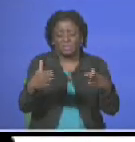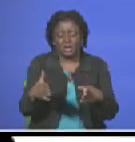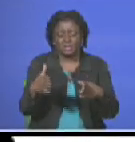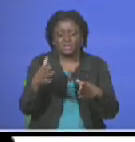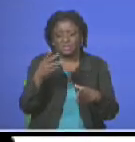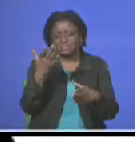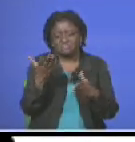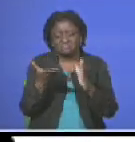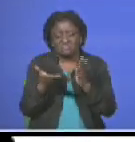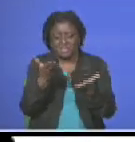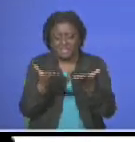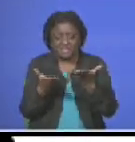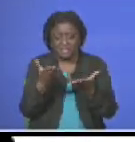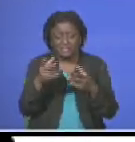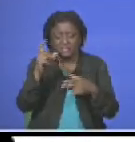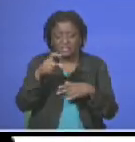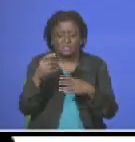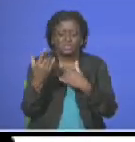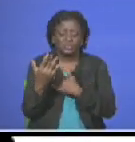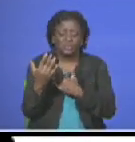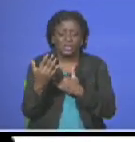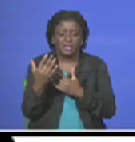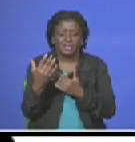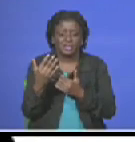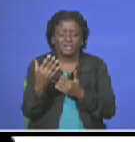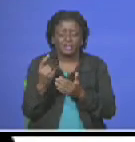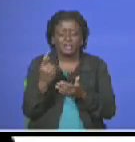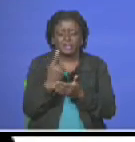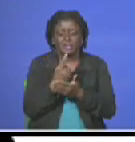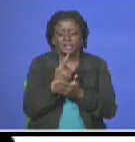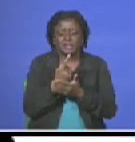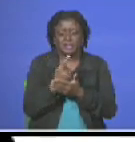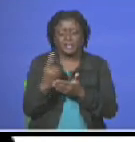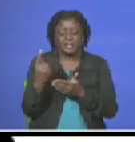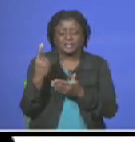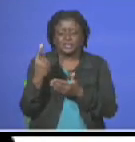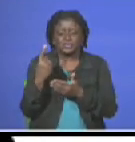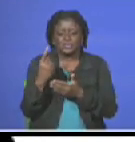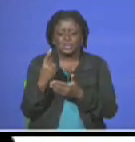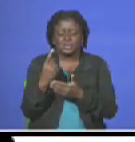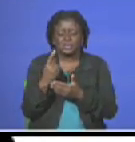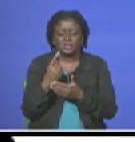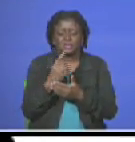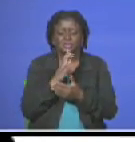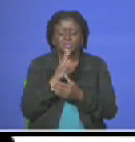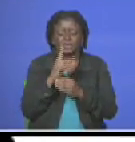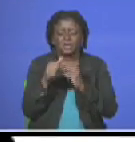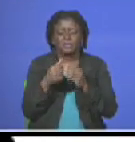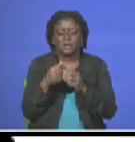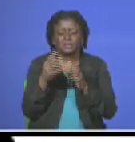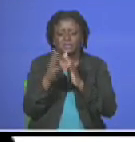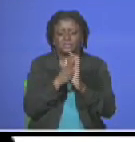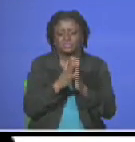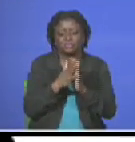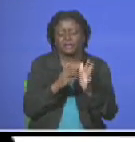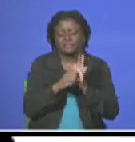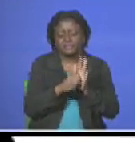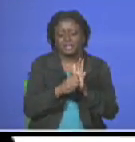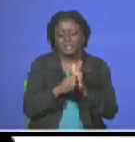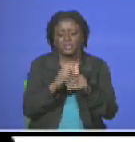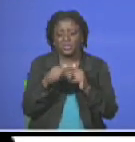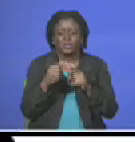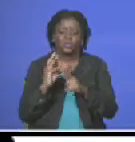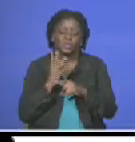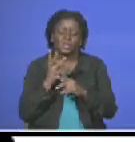we reported on the traffic sign implemented to decrease traffic congestion during peak hours. But as we found out when we